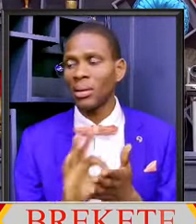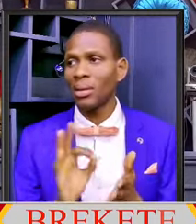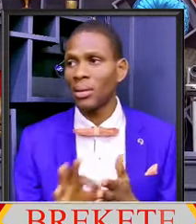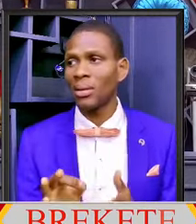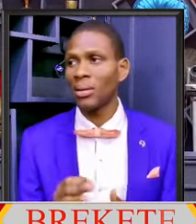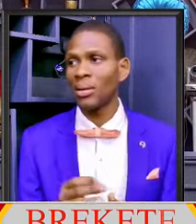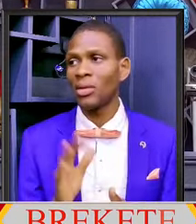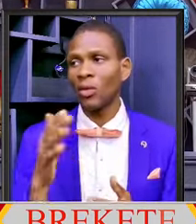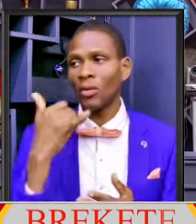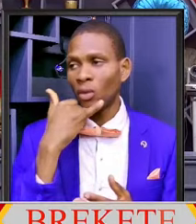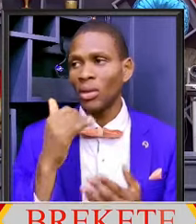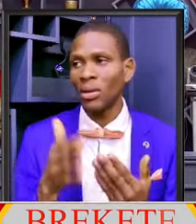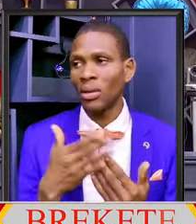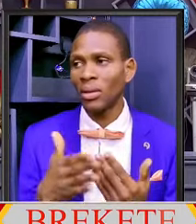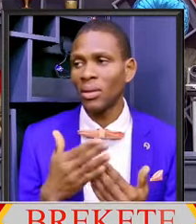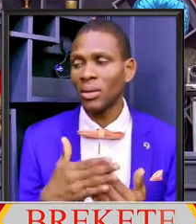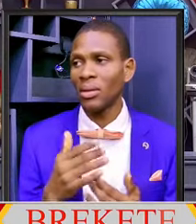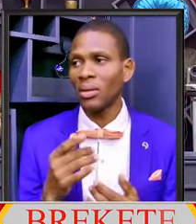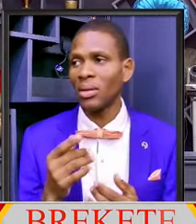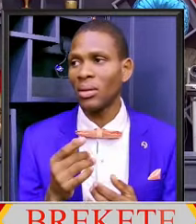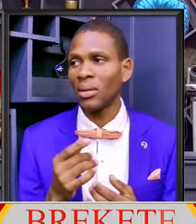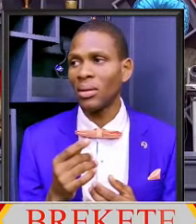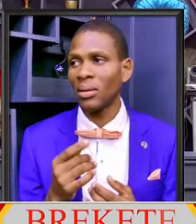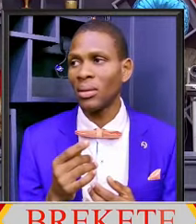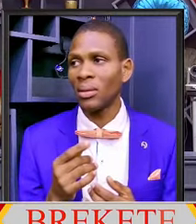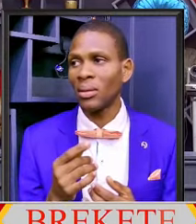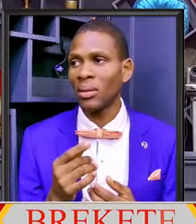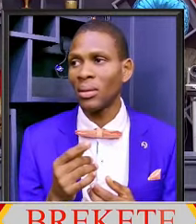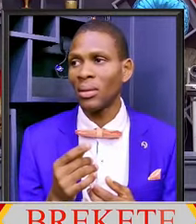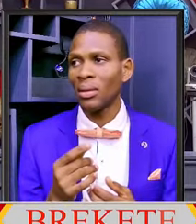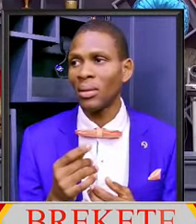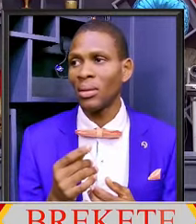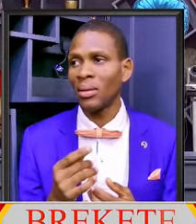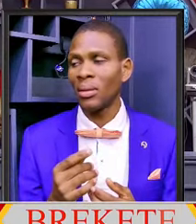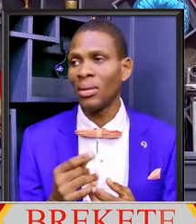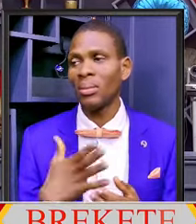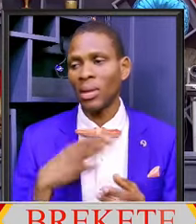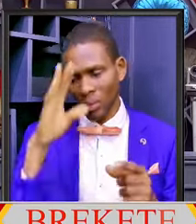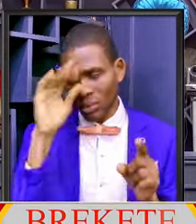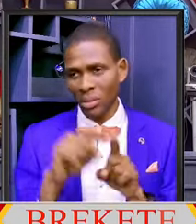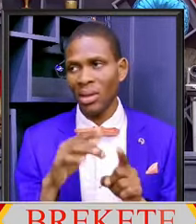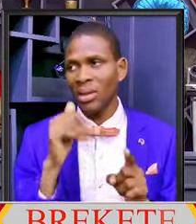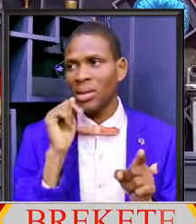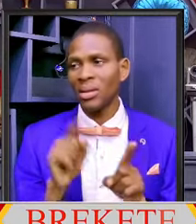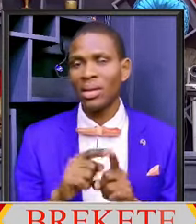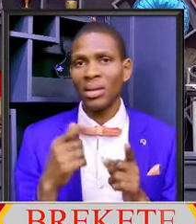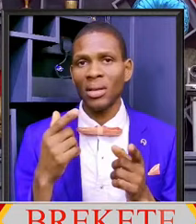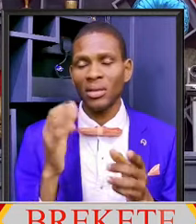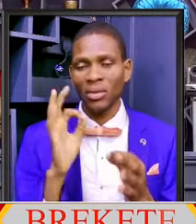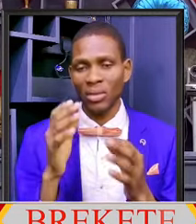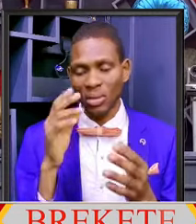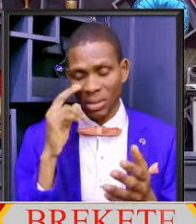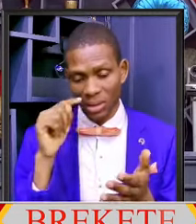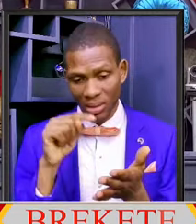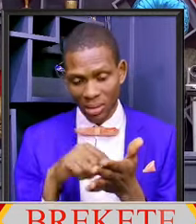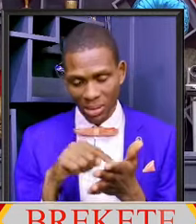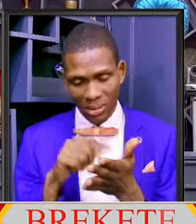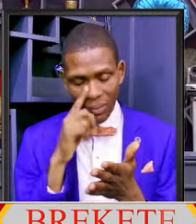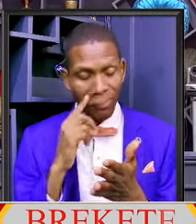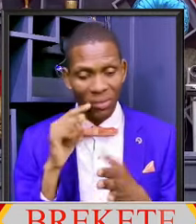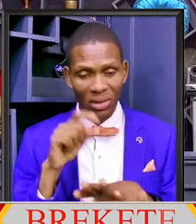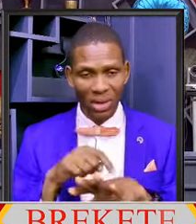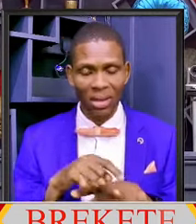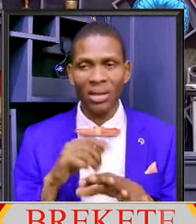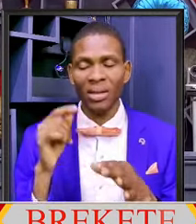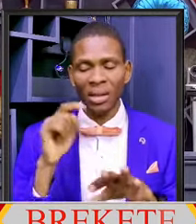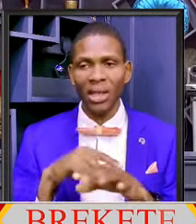phone go day easy, you just calculate them. Okay, you sir. Hear? I'll do it now. My brothers, my sisters, if I look down and I see the time down, they give us signal